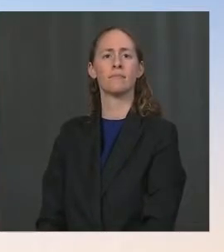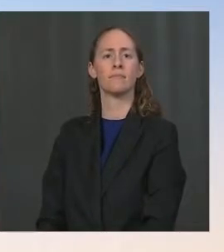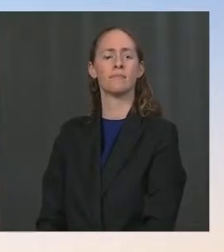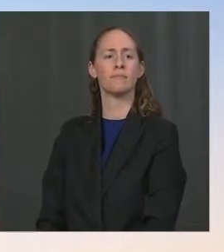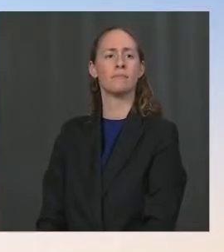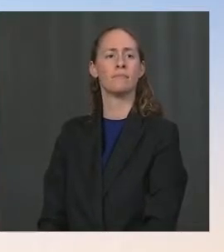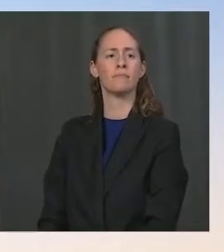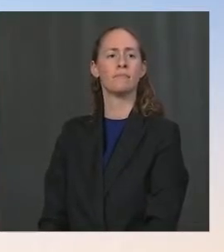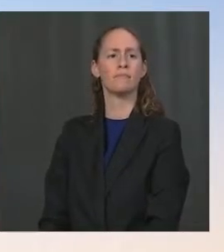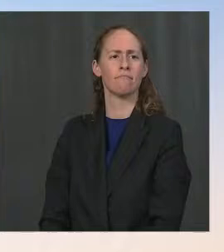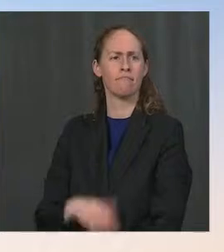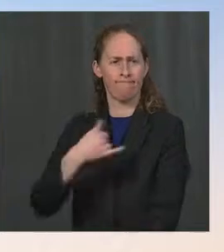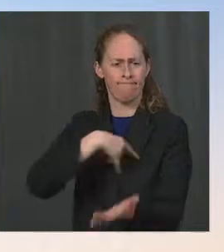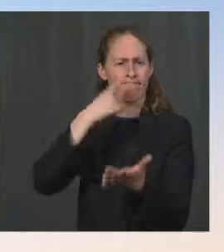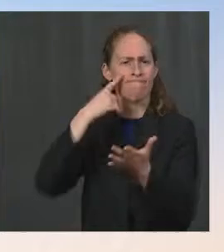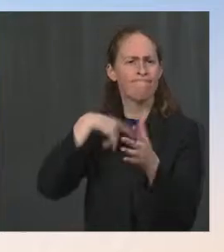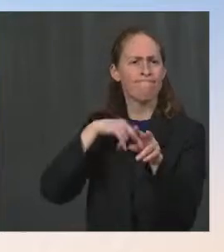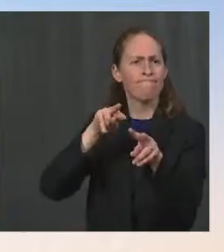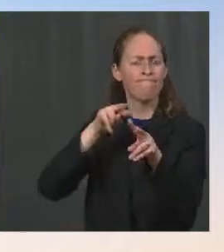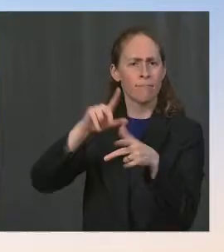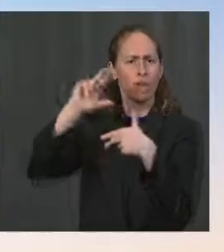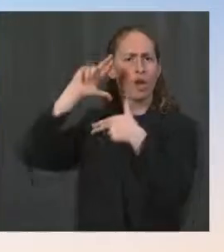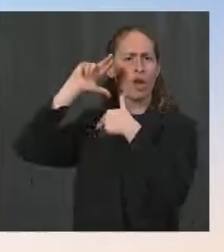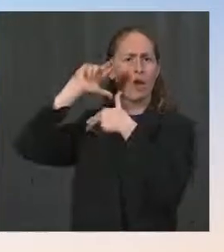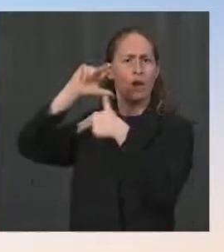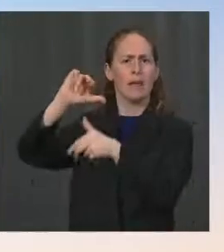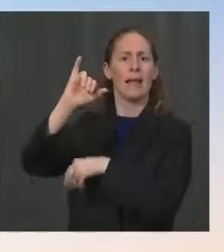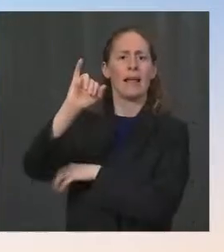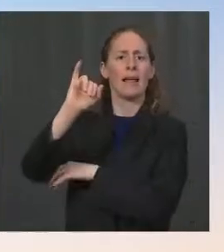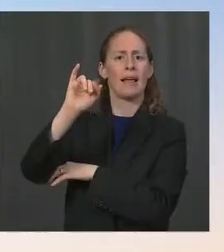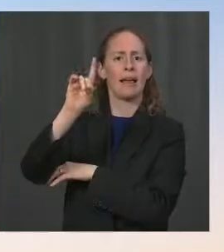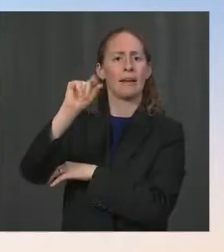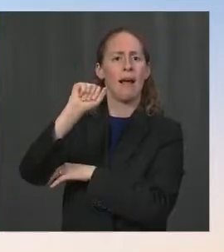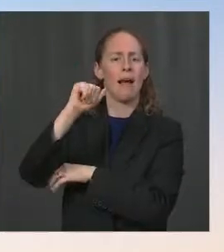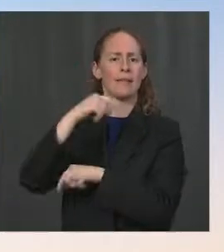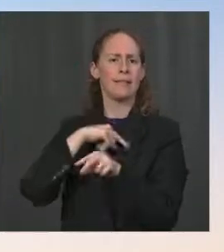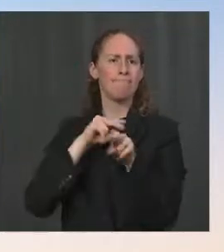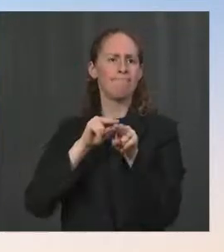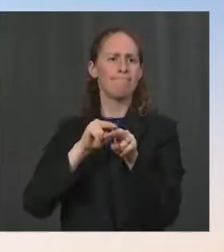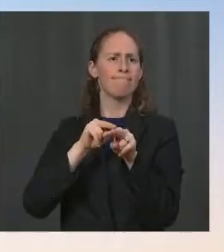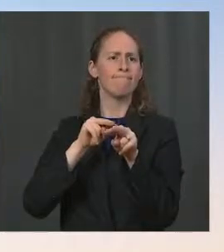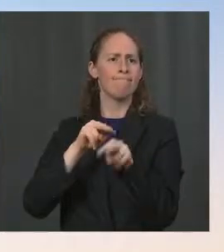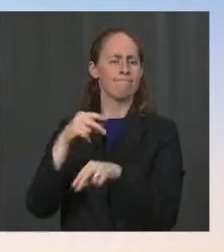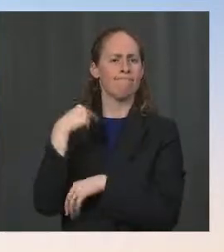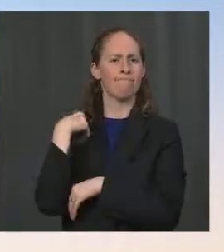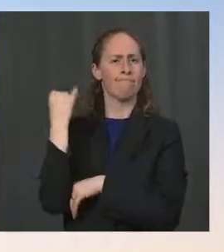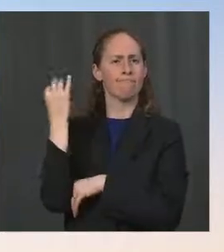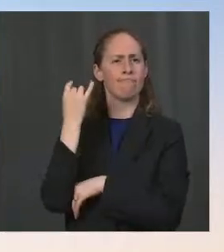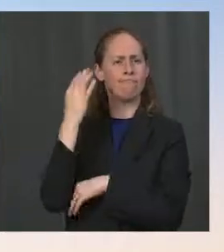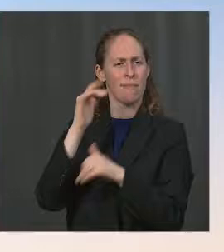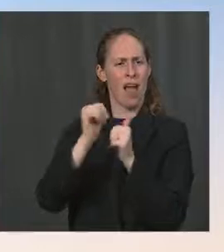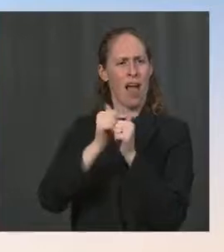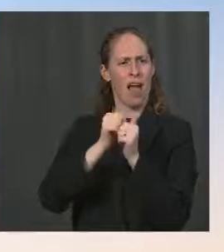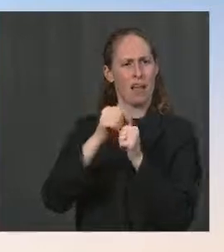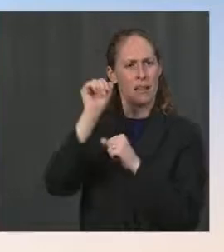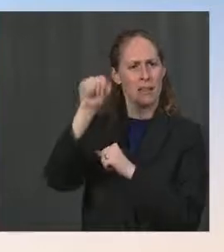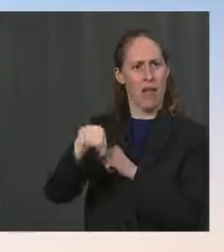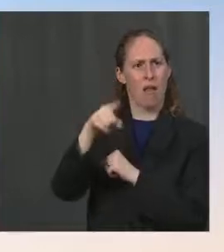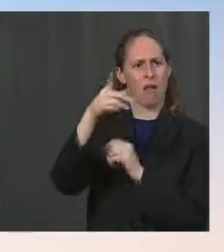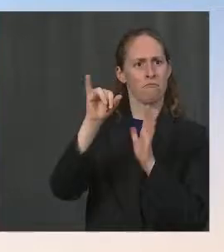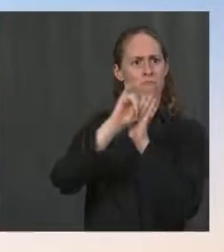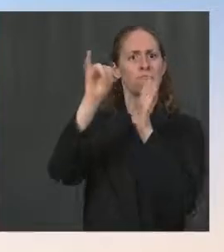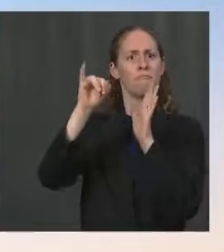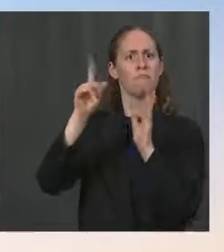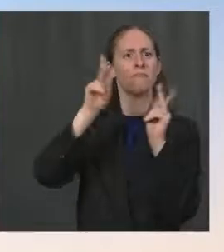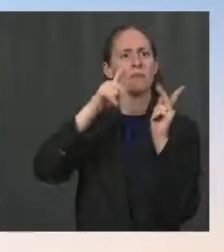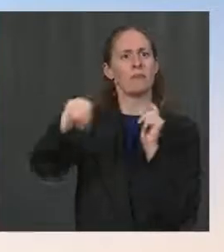Hurricane Ida, is the administration or FEMA at all looking at ways to proactively identify people who may be eligible for disaster assistance, just